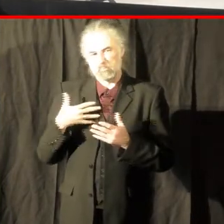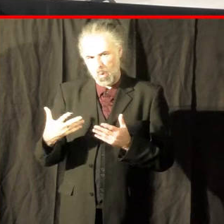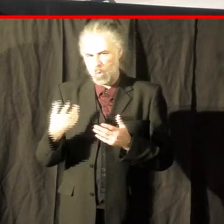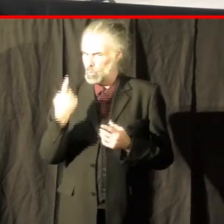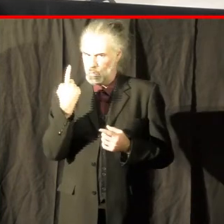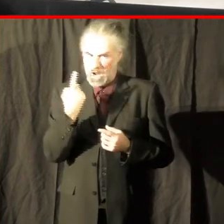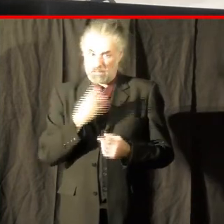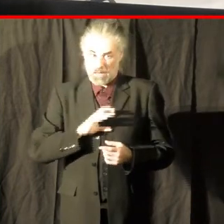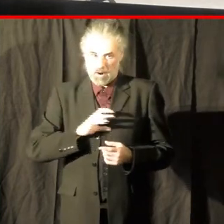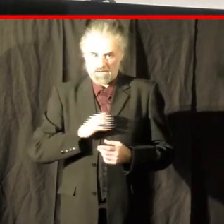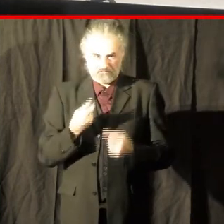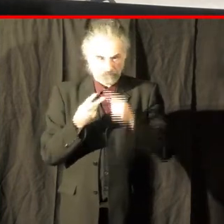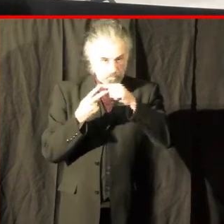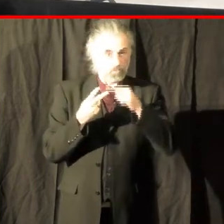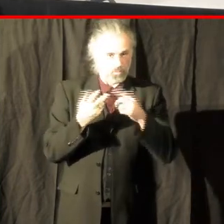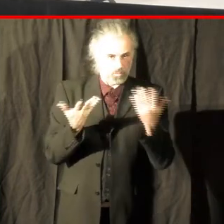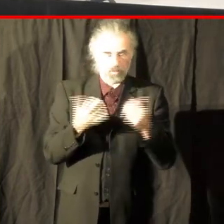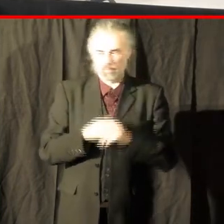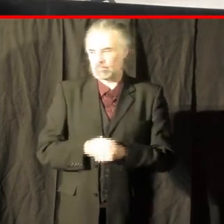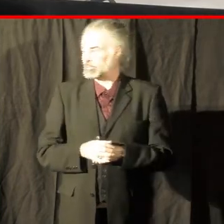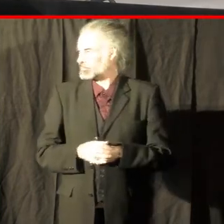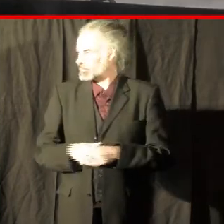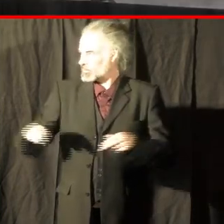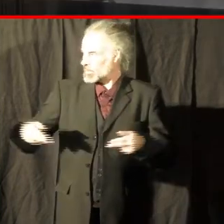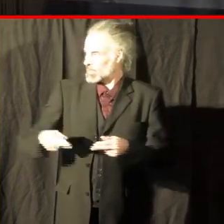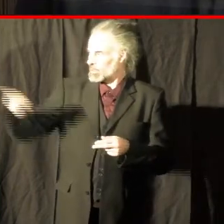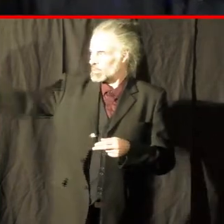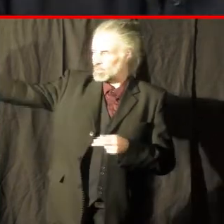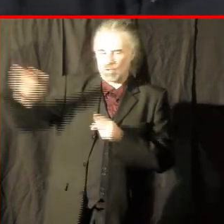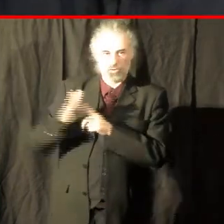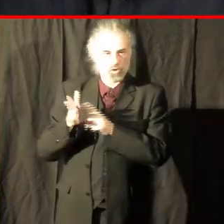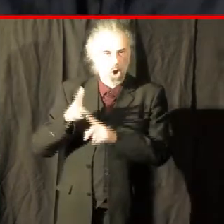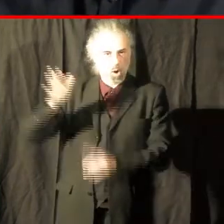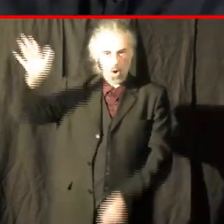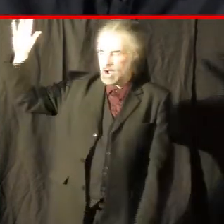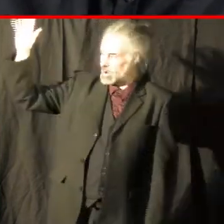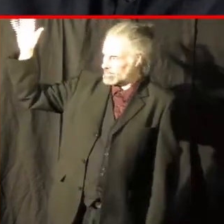character. Okay, introducing Joe. Everyone say g'day to Joe.